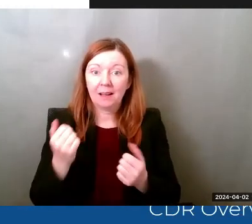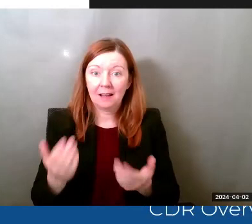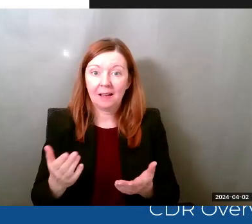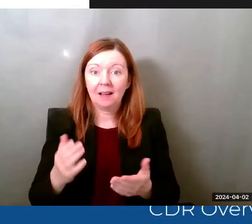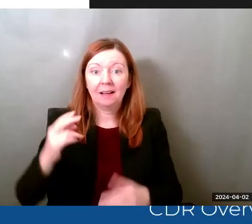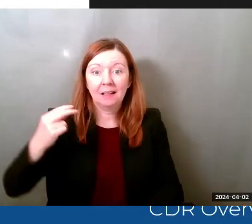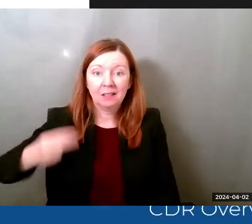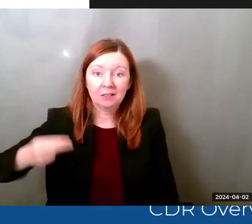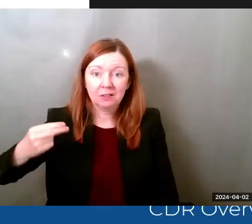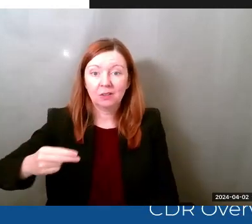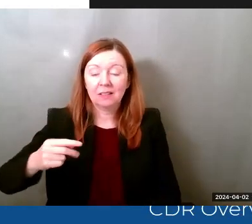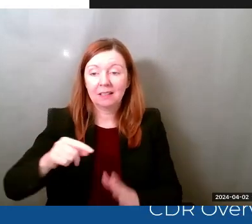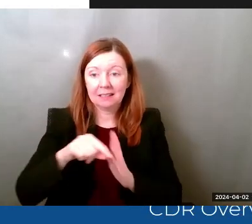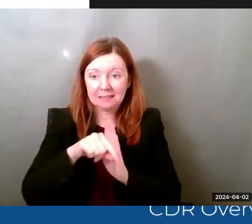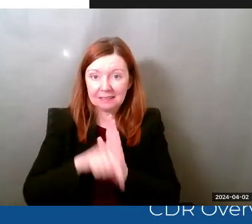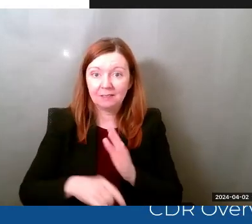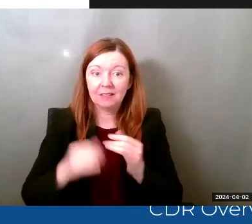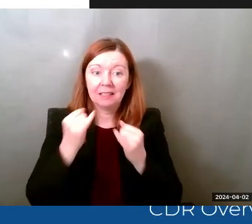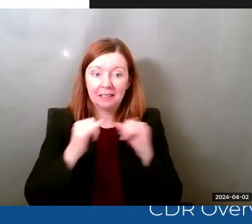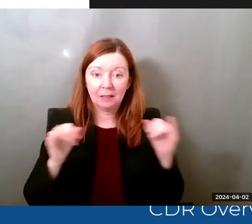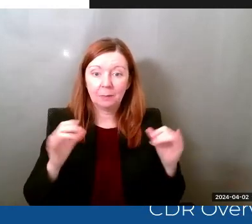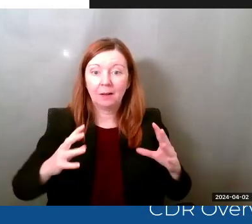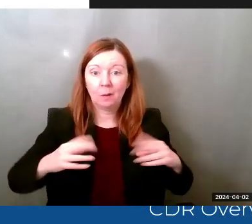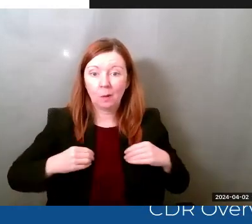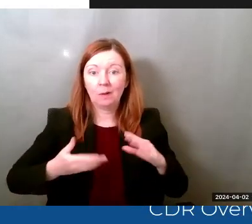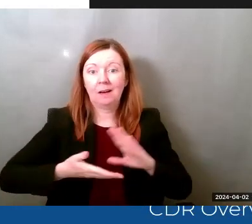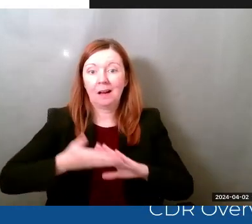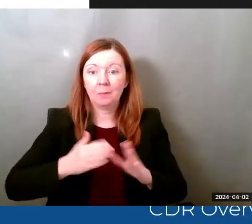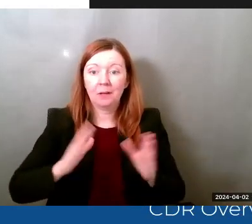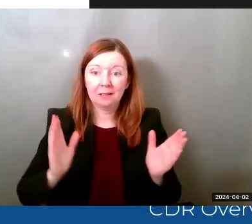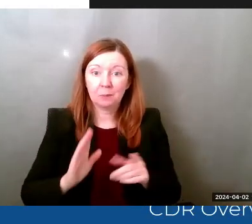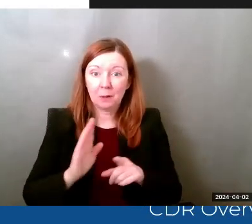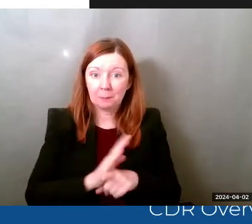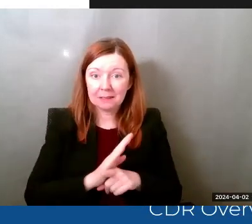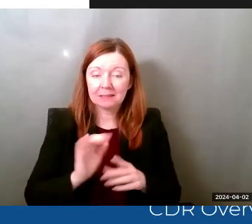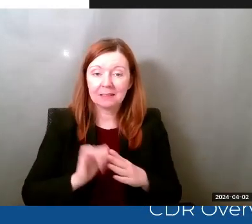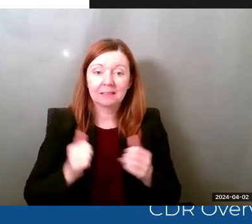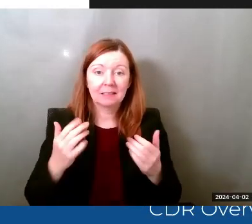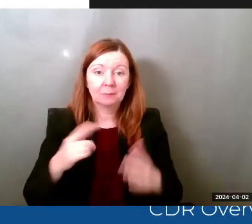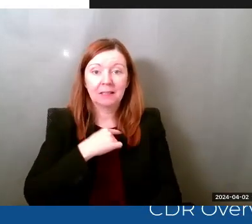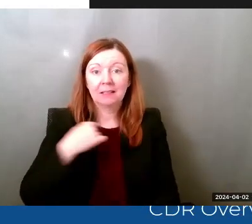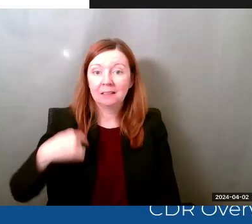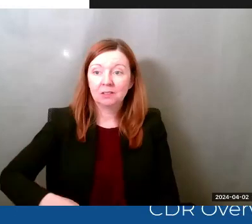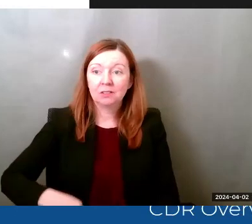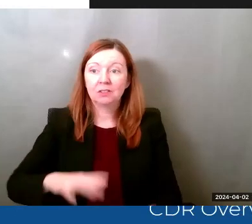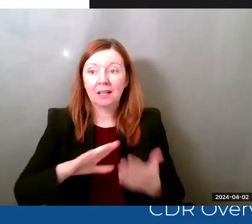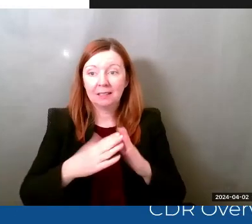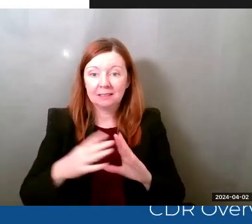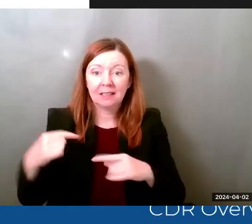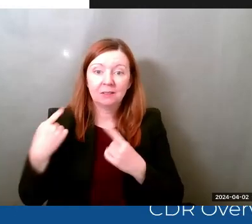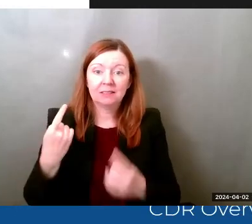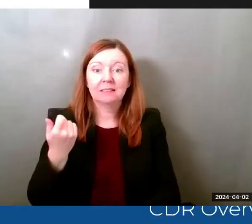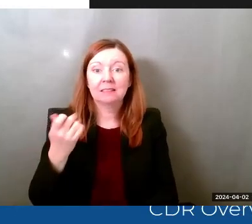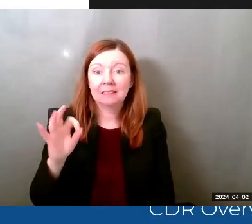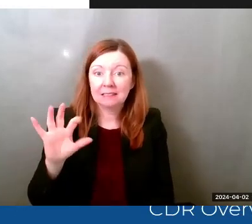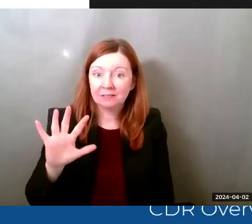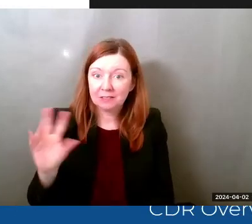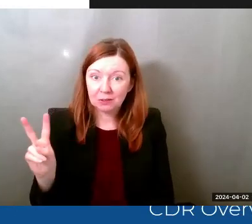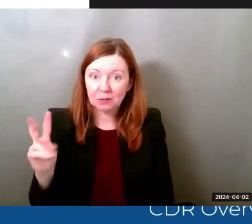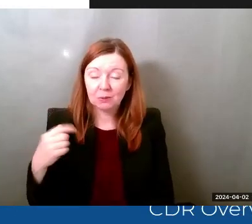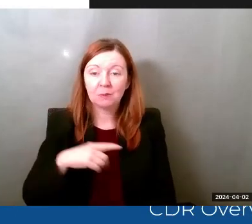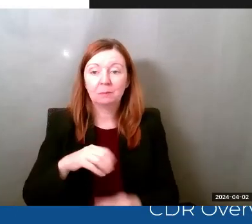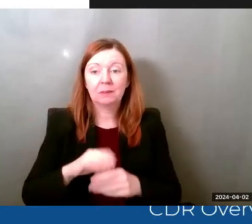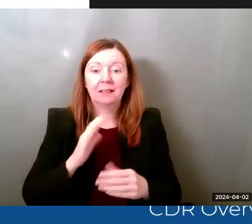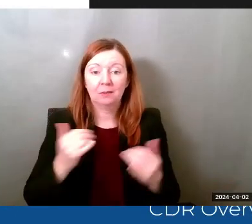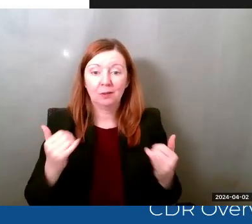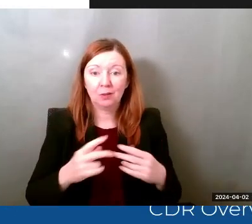a historically significant, independently owned and operated small business that has been in Chinatown since 1952. We've been in our